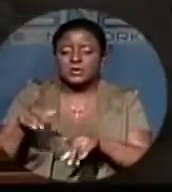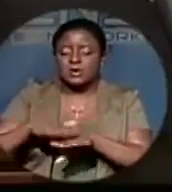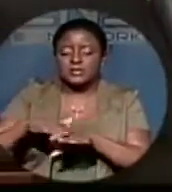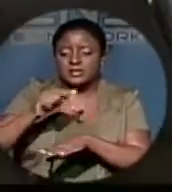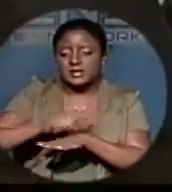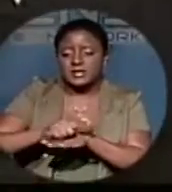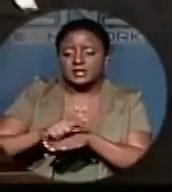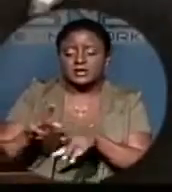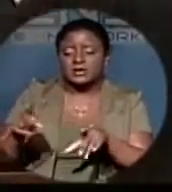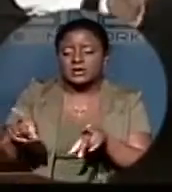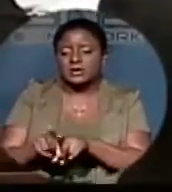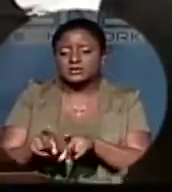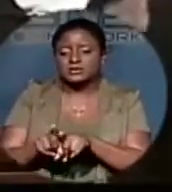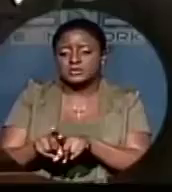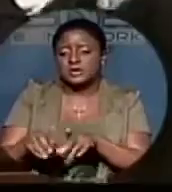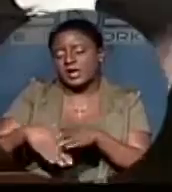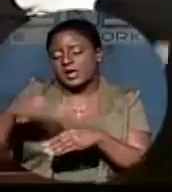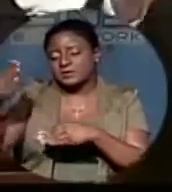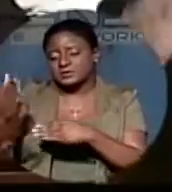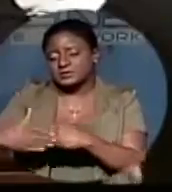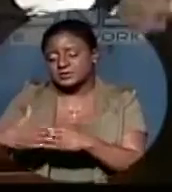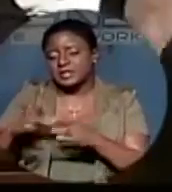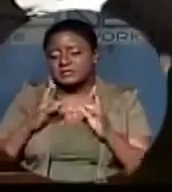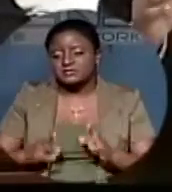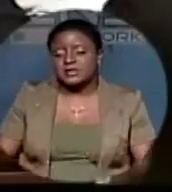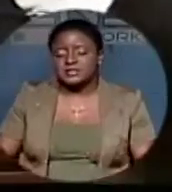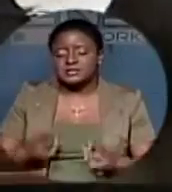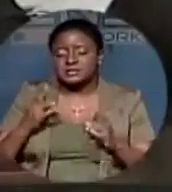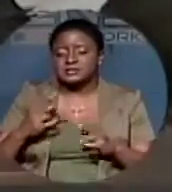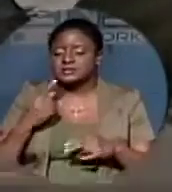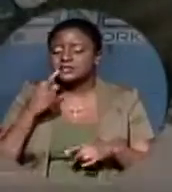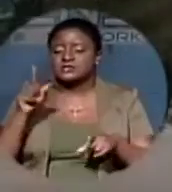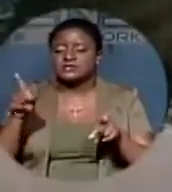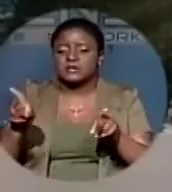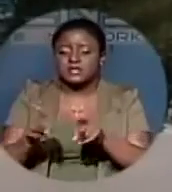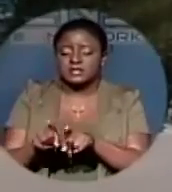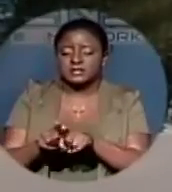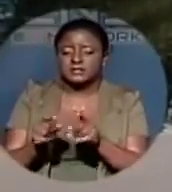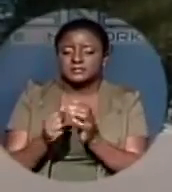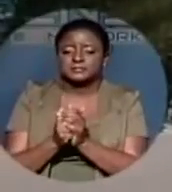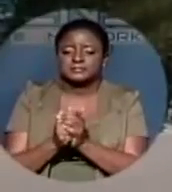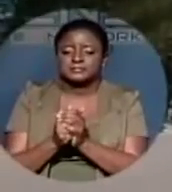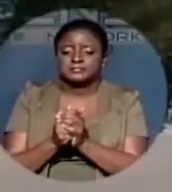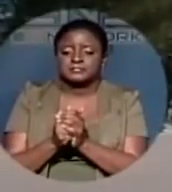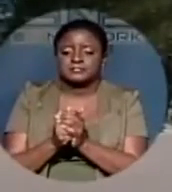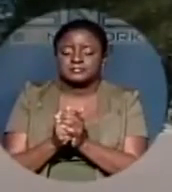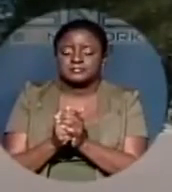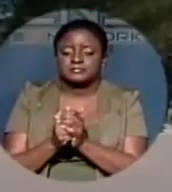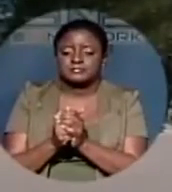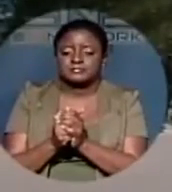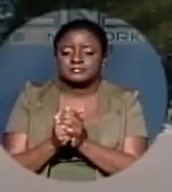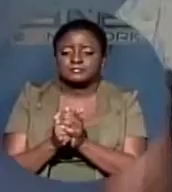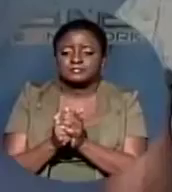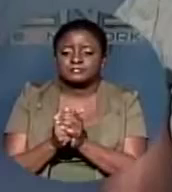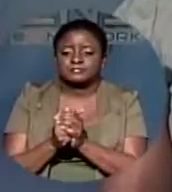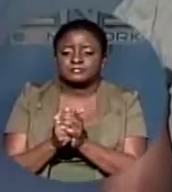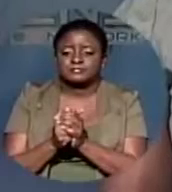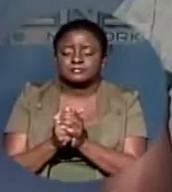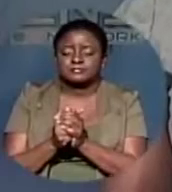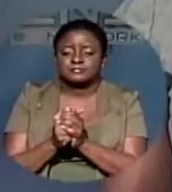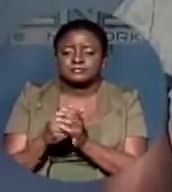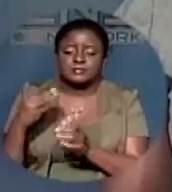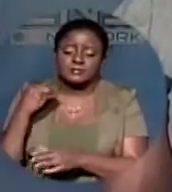residents, were in agreement with it. So we made every effort to make that happen. Janae Noel Ferguson, ZNS